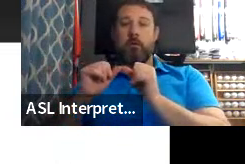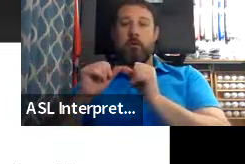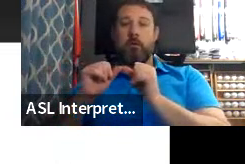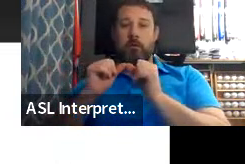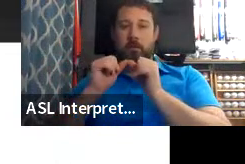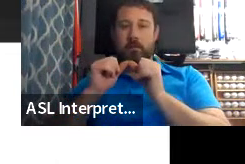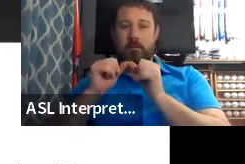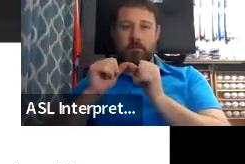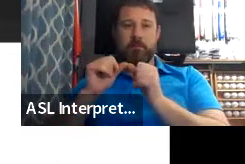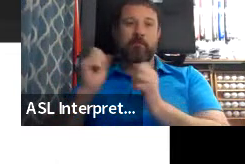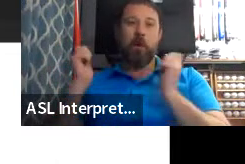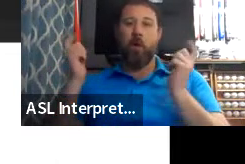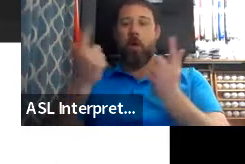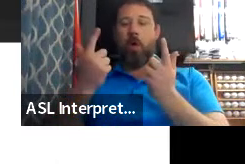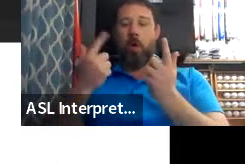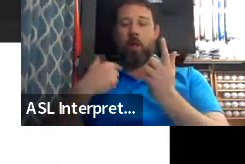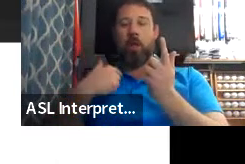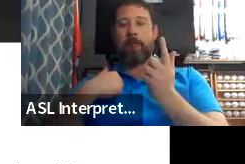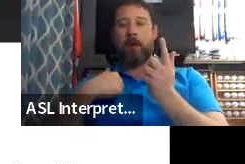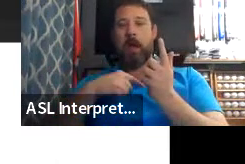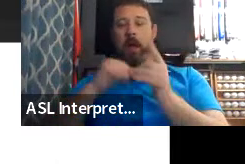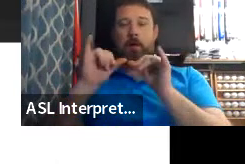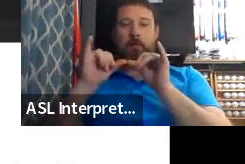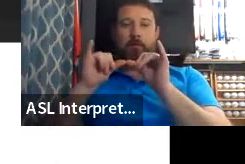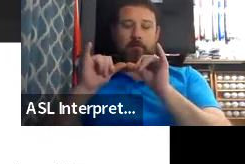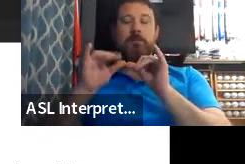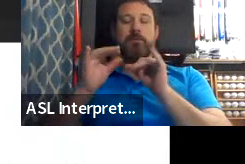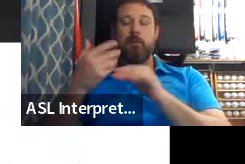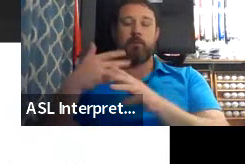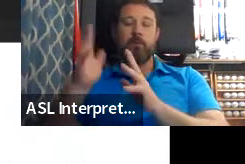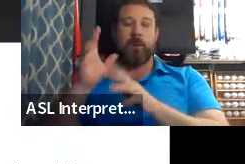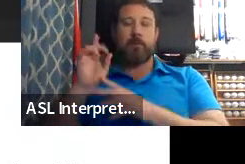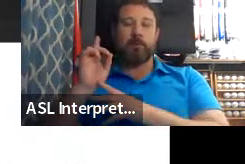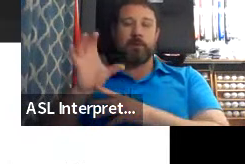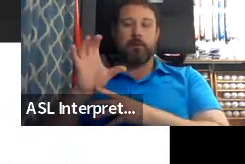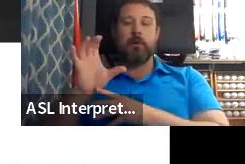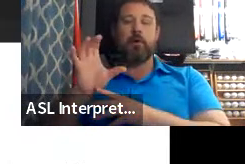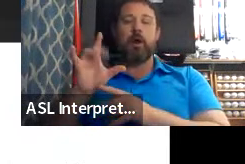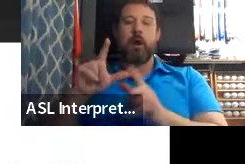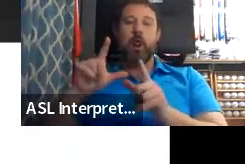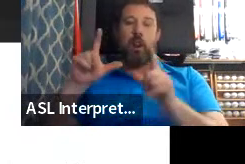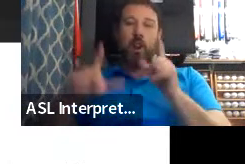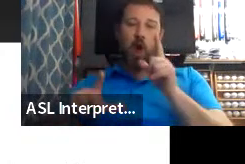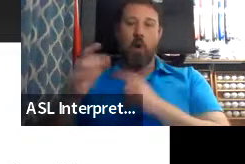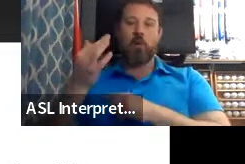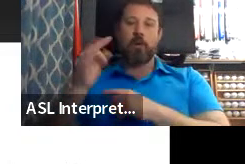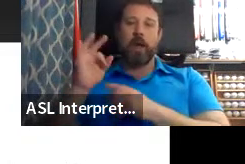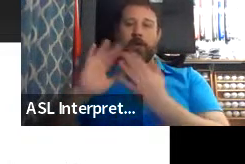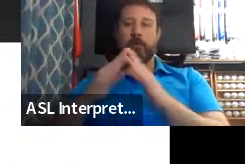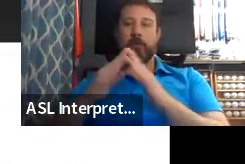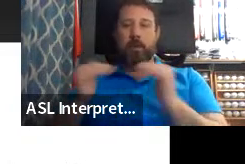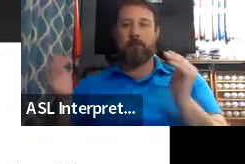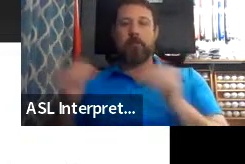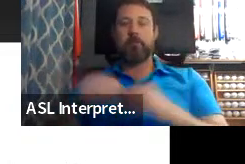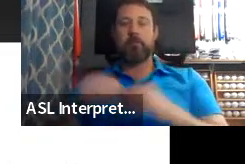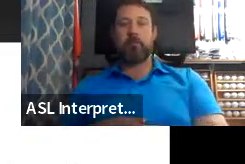of all of our metrics than we were back in December, and we remain at low COVID-19 community